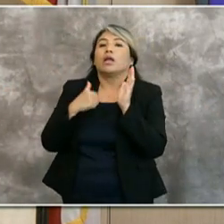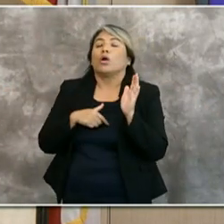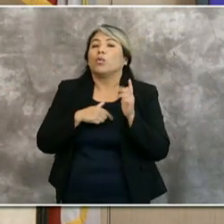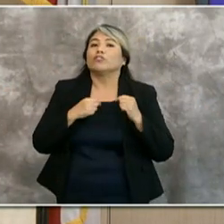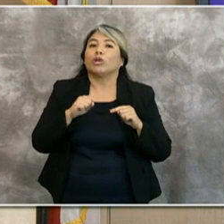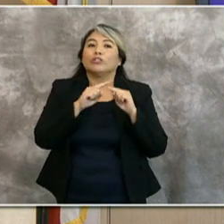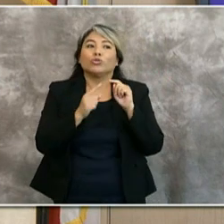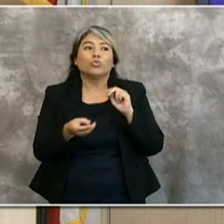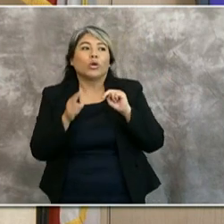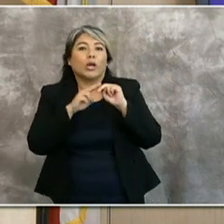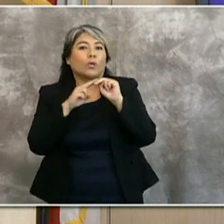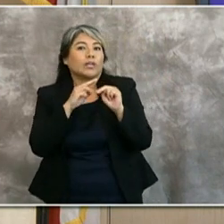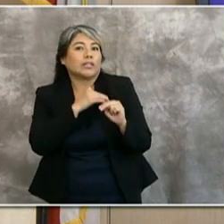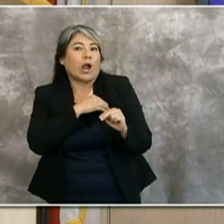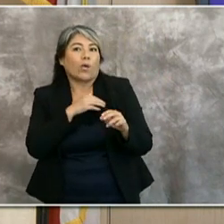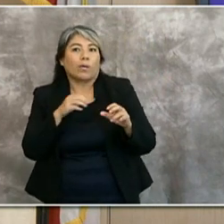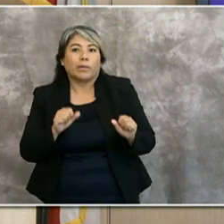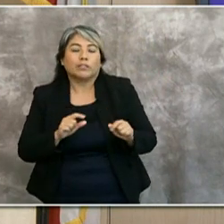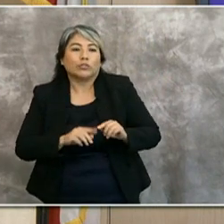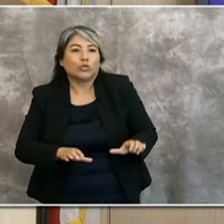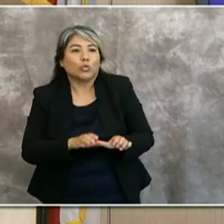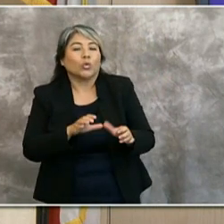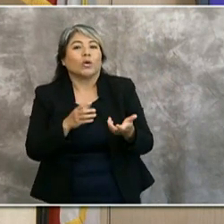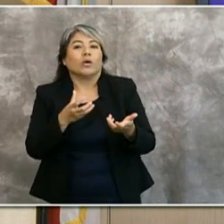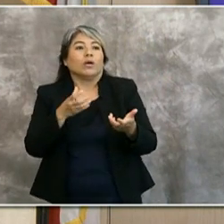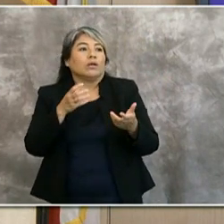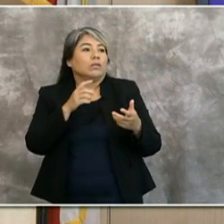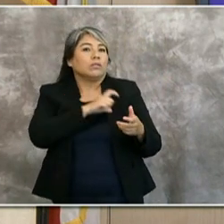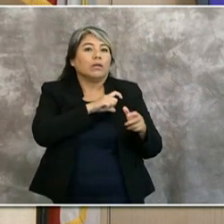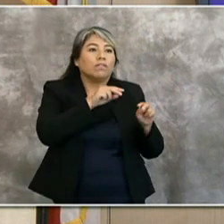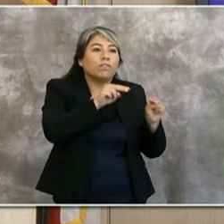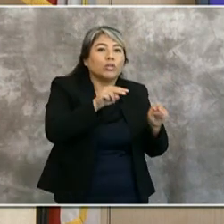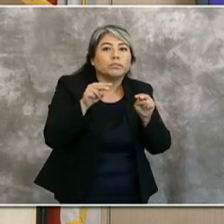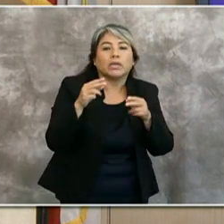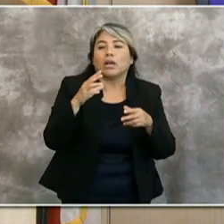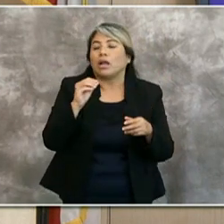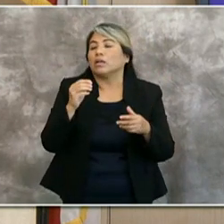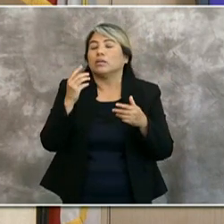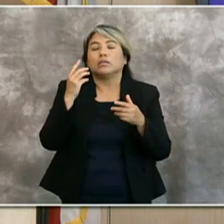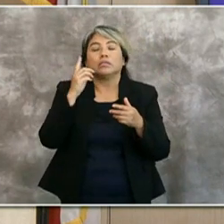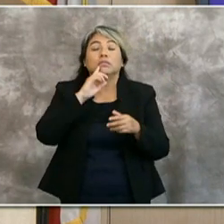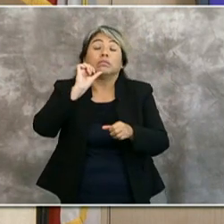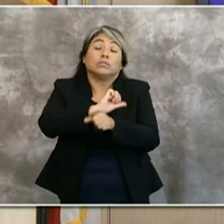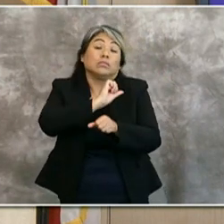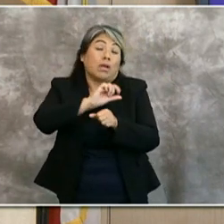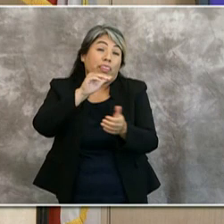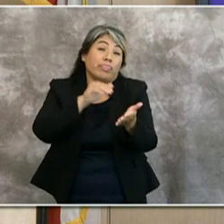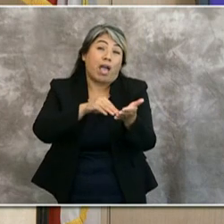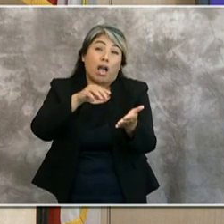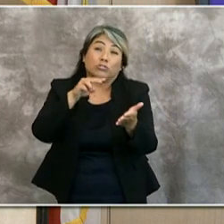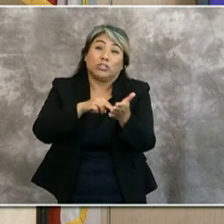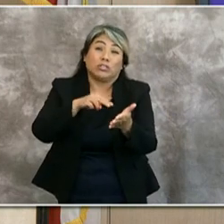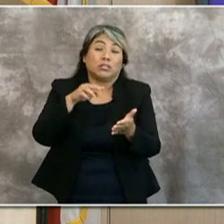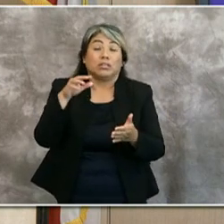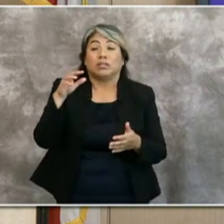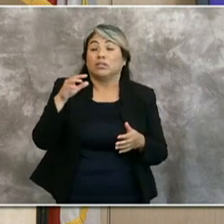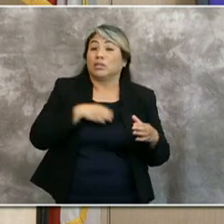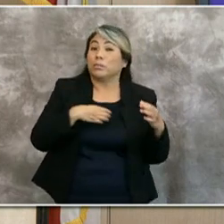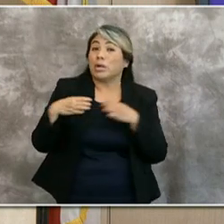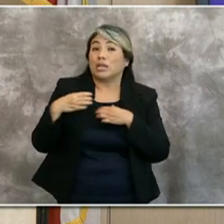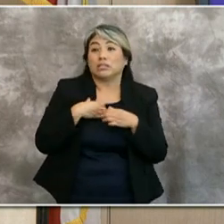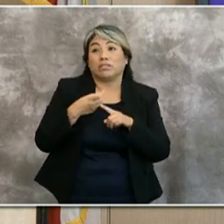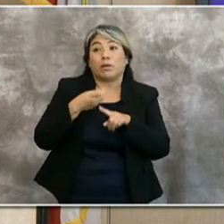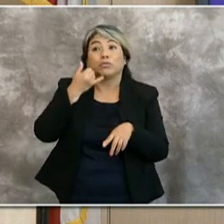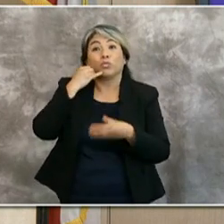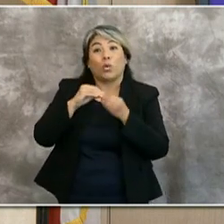to increase our ability to do enforcement. We're trying to increase. There are literally thousands of complaints that come in now to 211 and through multiple other